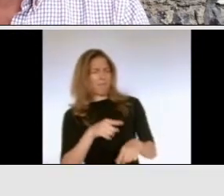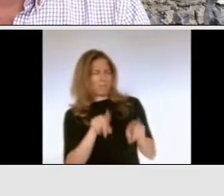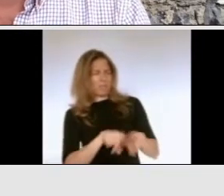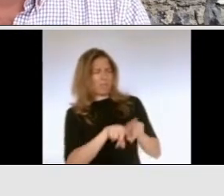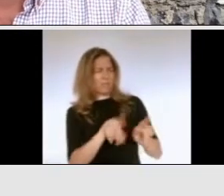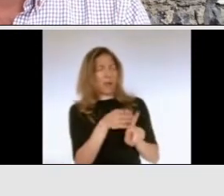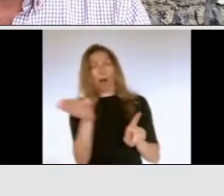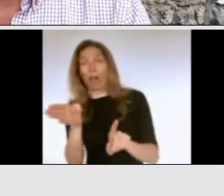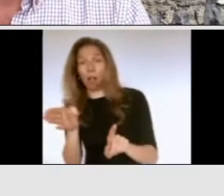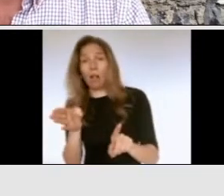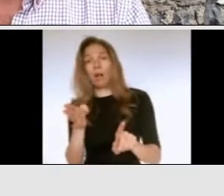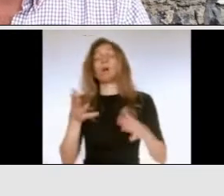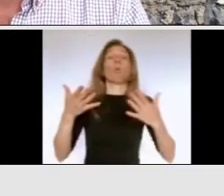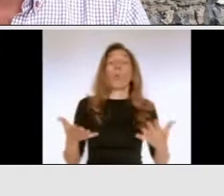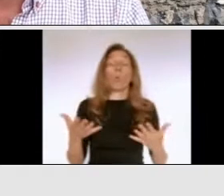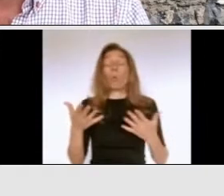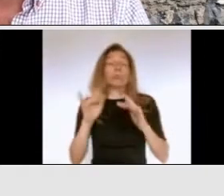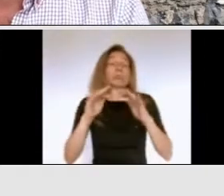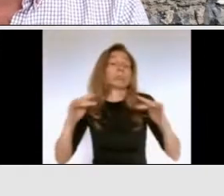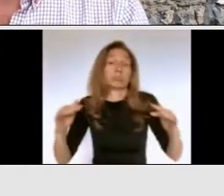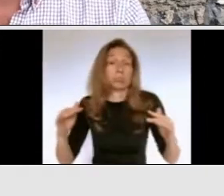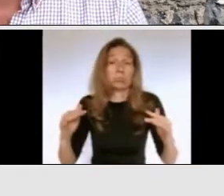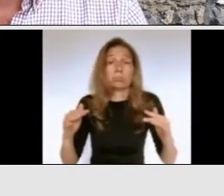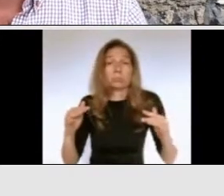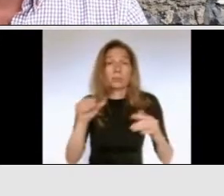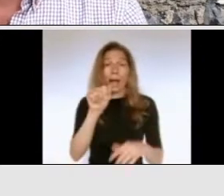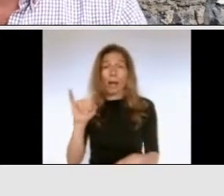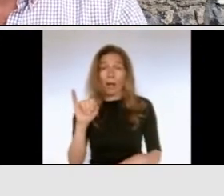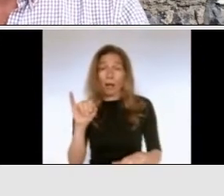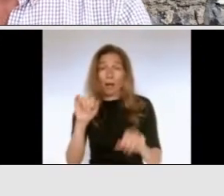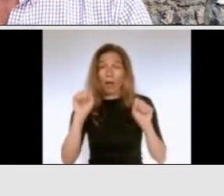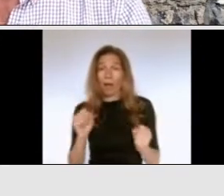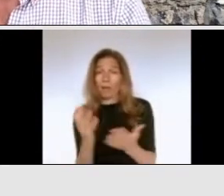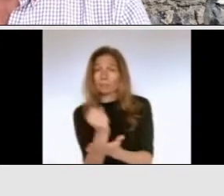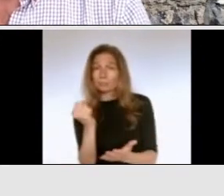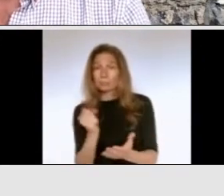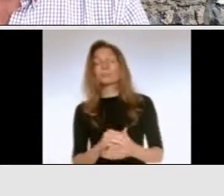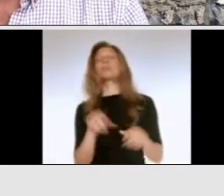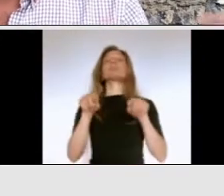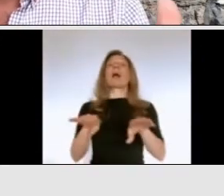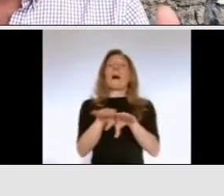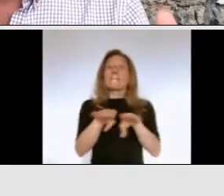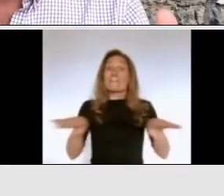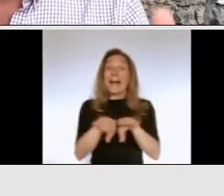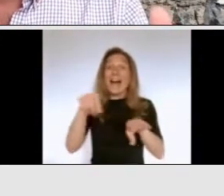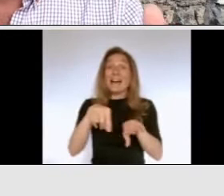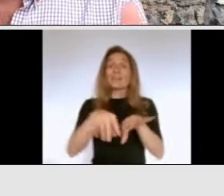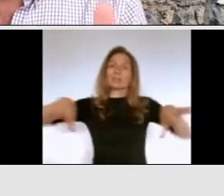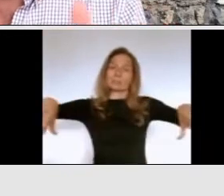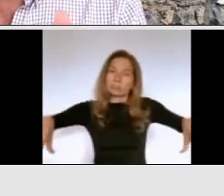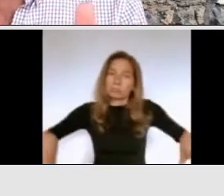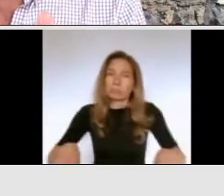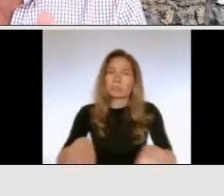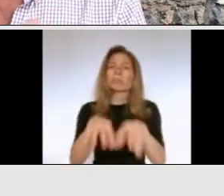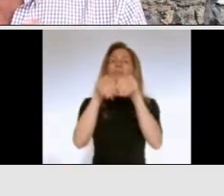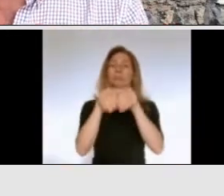types of information that help people make decisions, and so on. So the platform seeks to bring